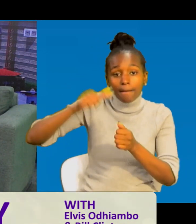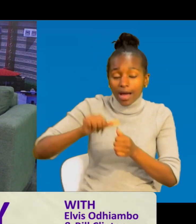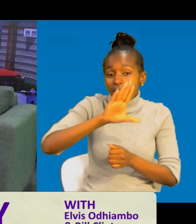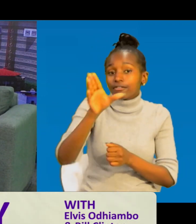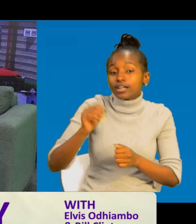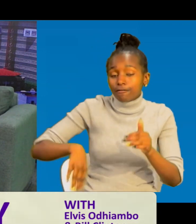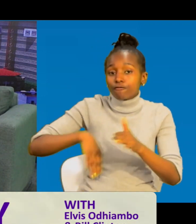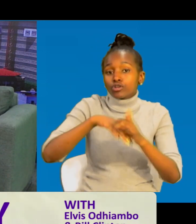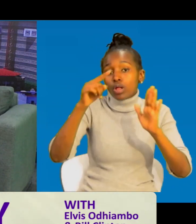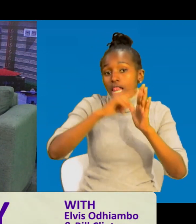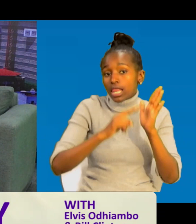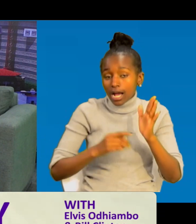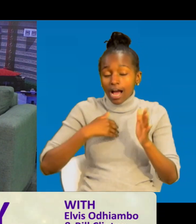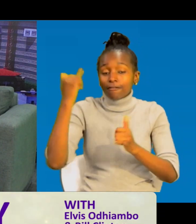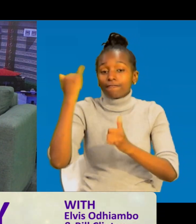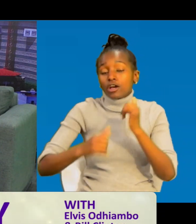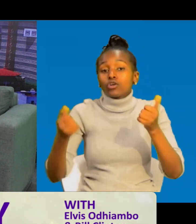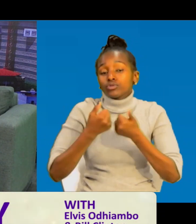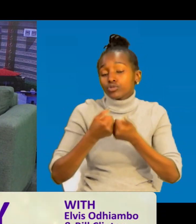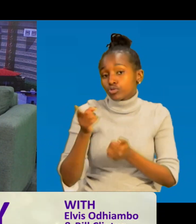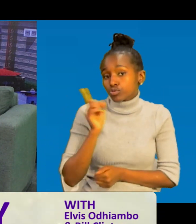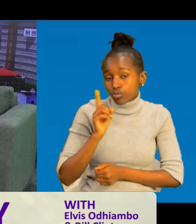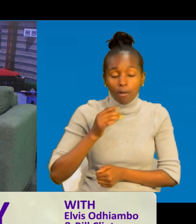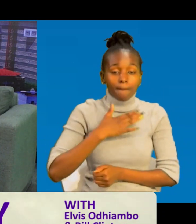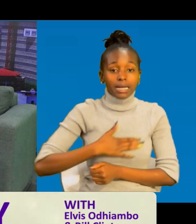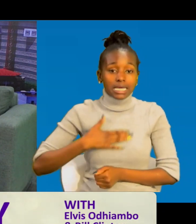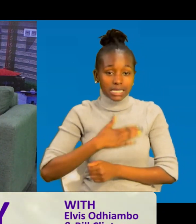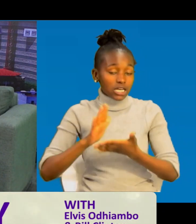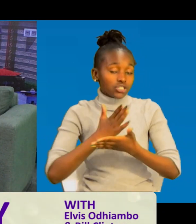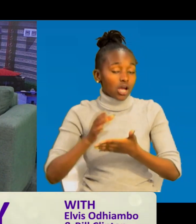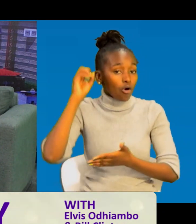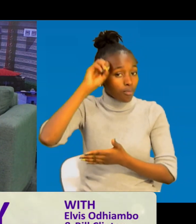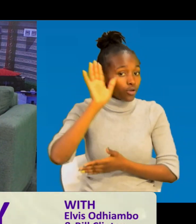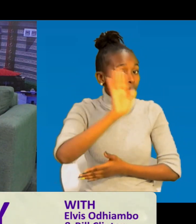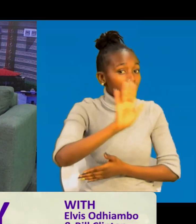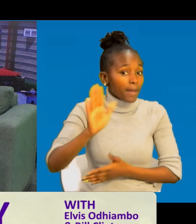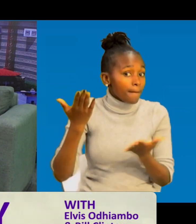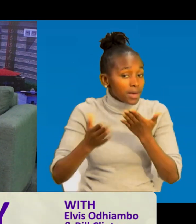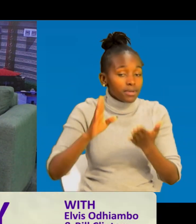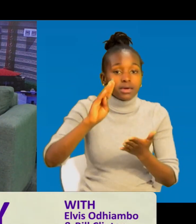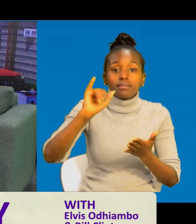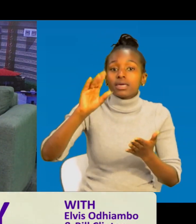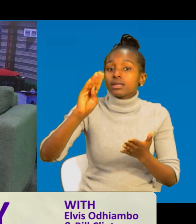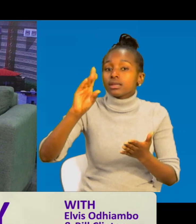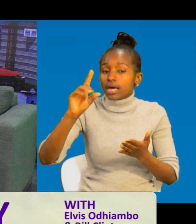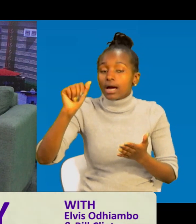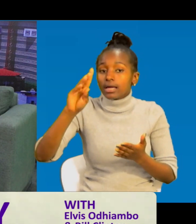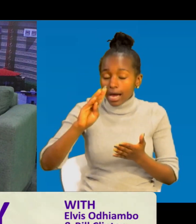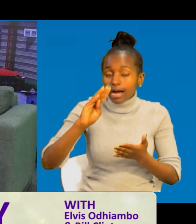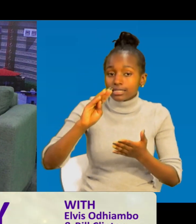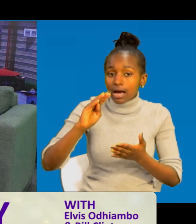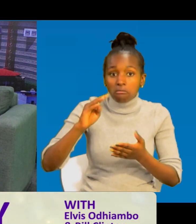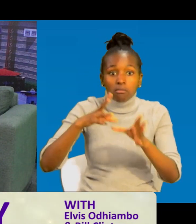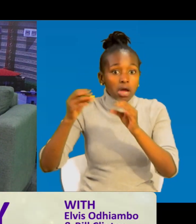second leg match tomorrow. Be sure to send in your thoughts or opinions. Do you believe Wydad AC will take on Mamelodi Sundowns and win